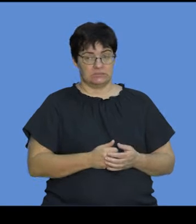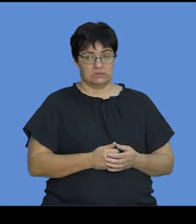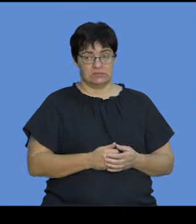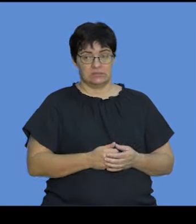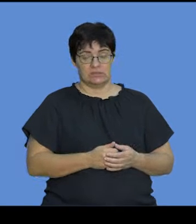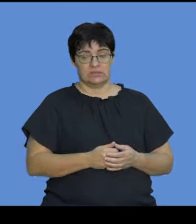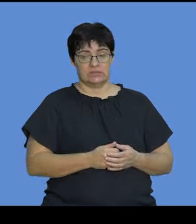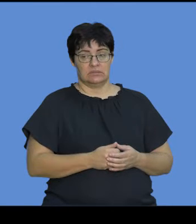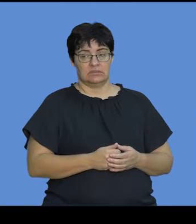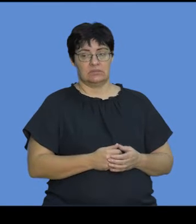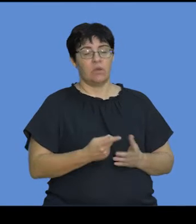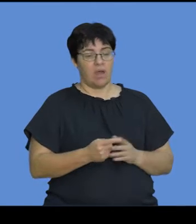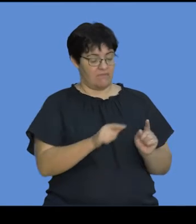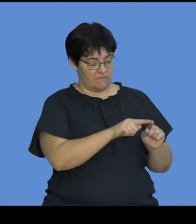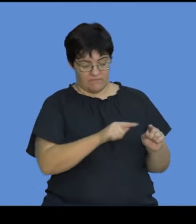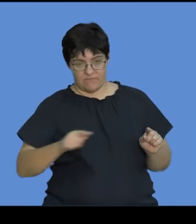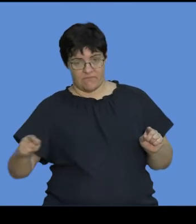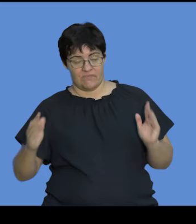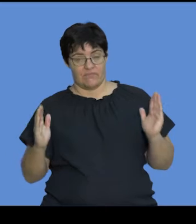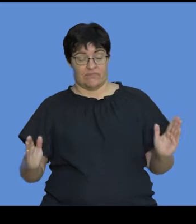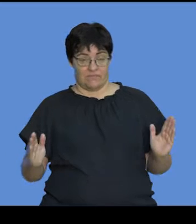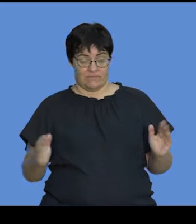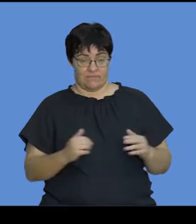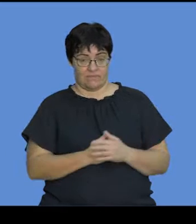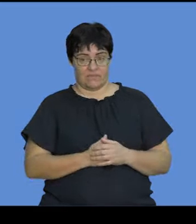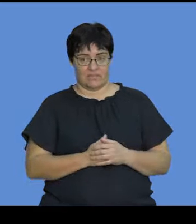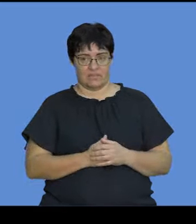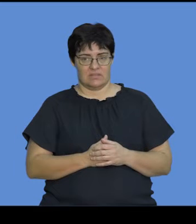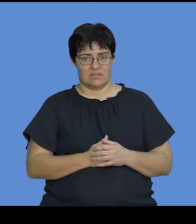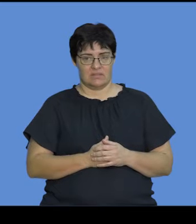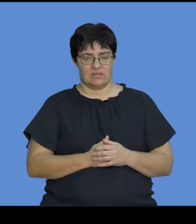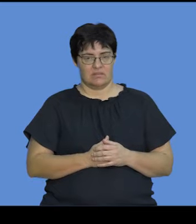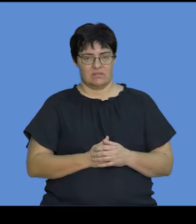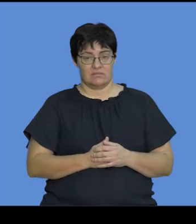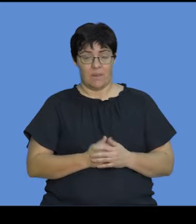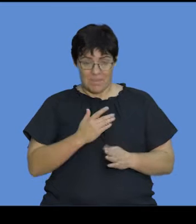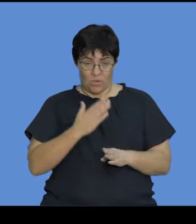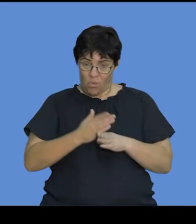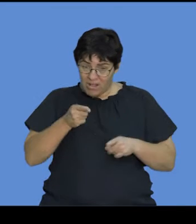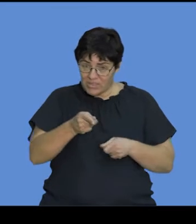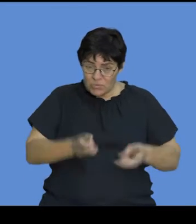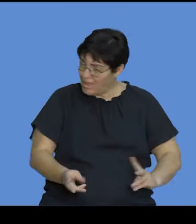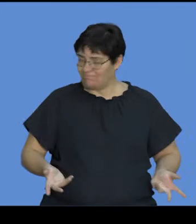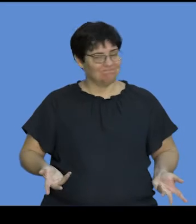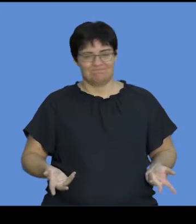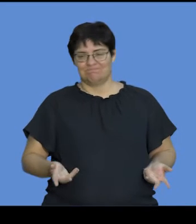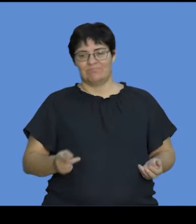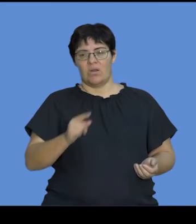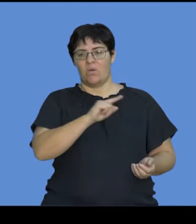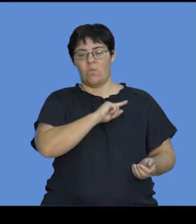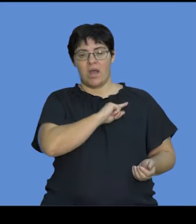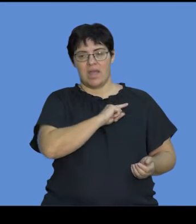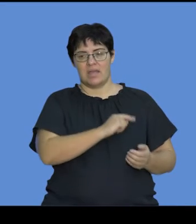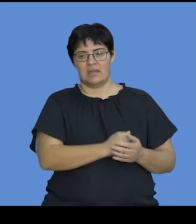momentum, we would draw something like that. This doesn't work because this is